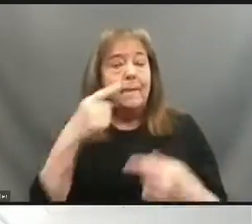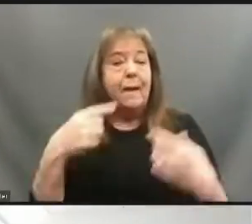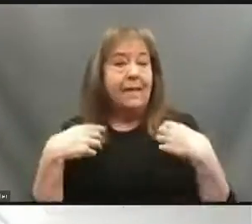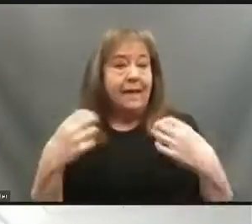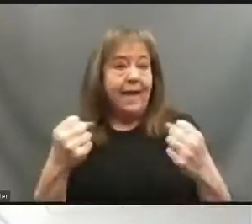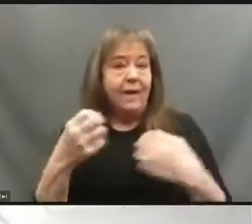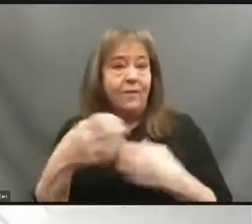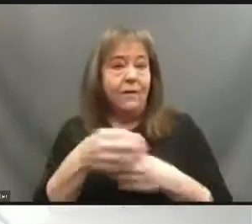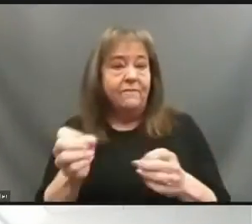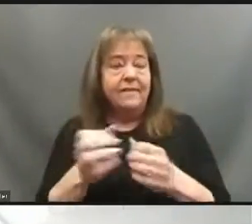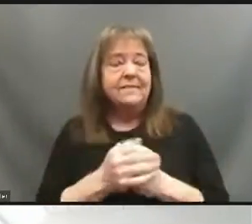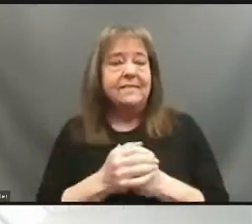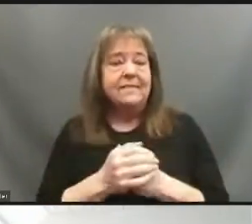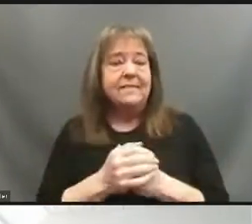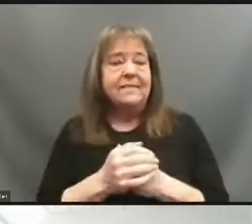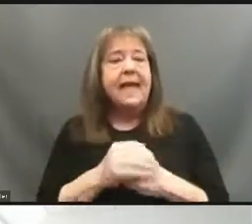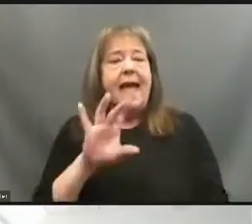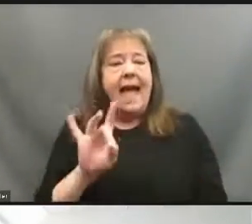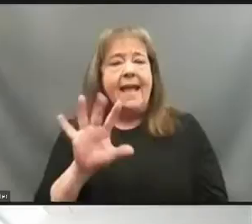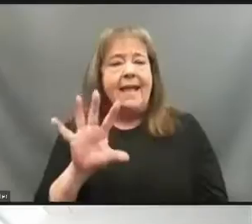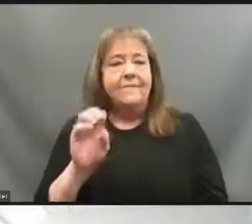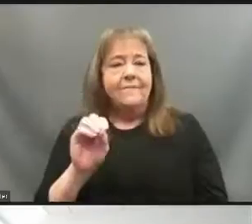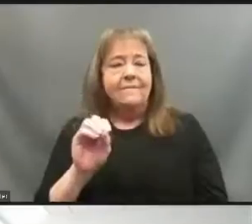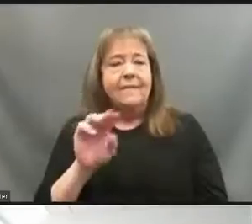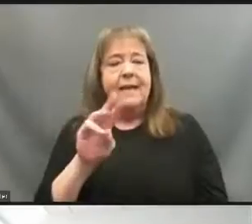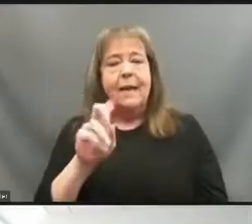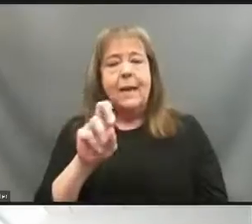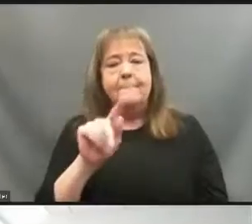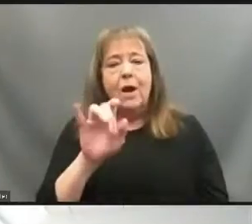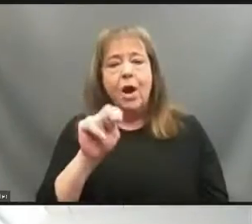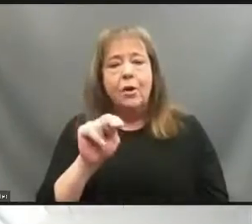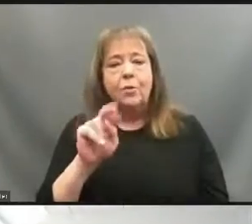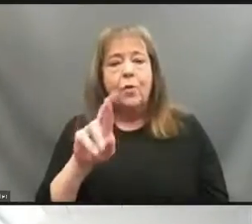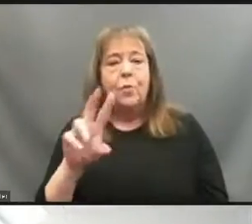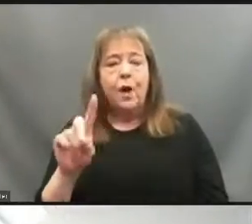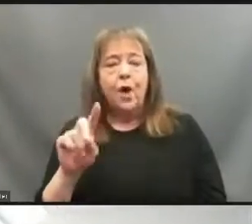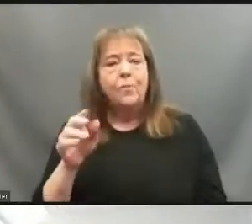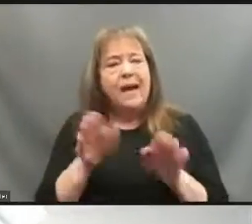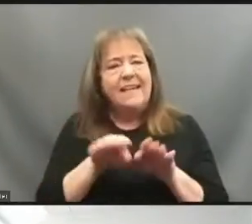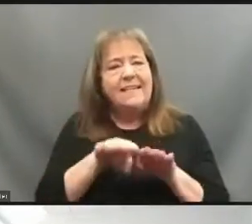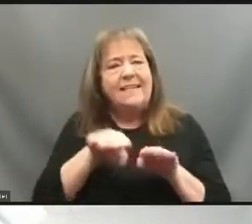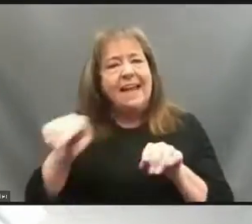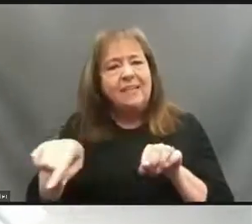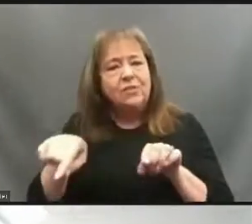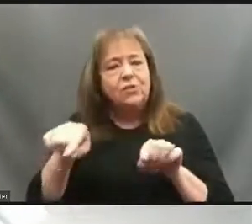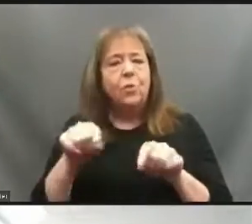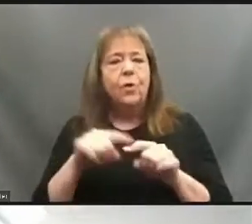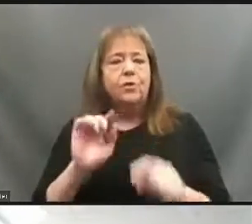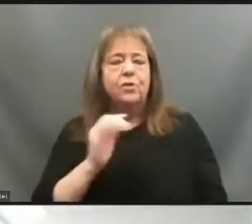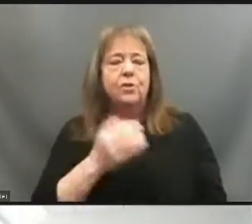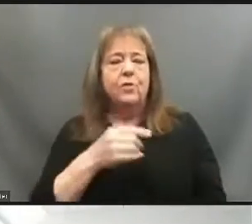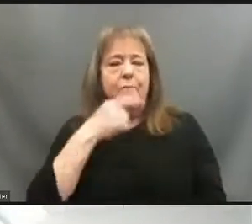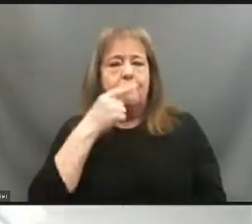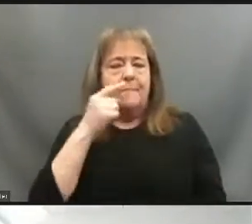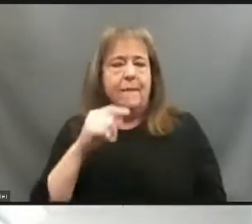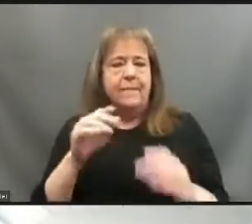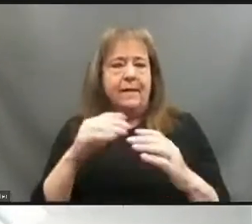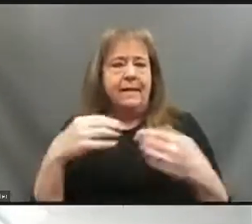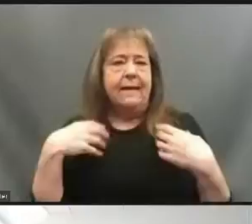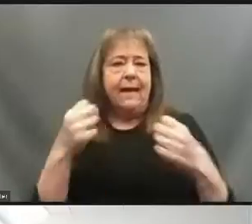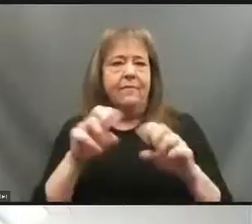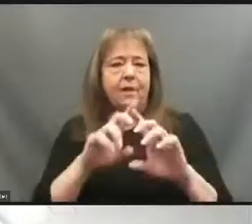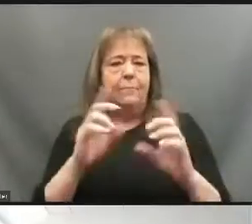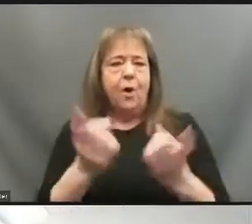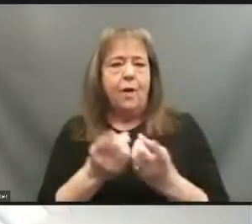offering vaccinations at 850 Martin Road, and that's the building just right next door to our public health department. STD, TB,